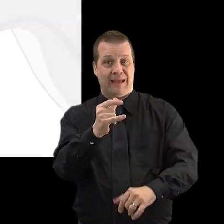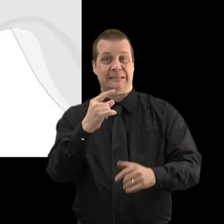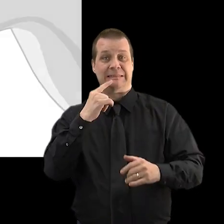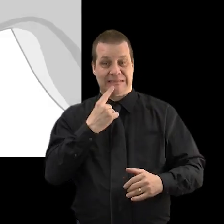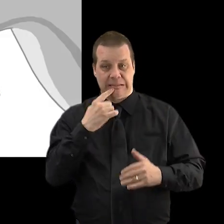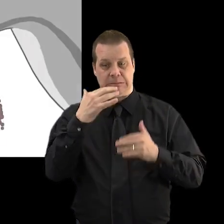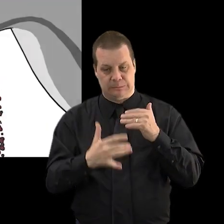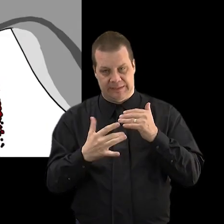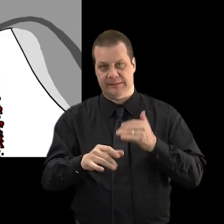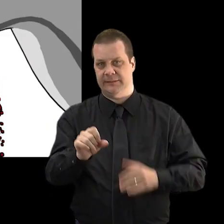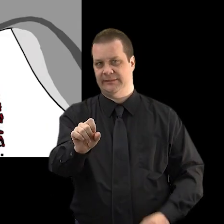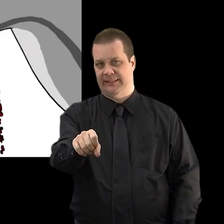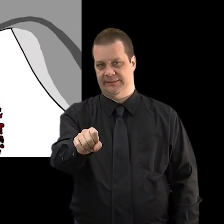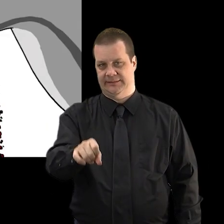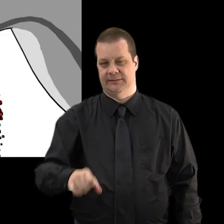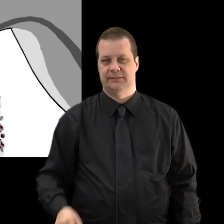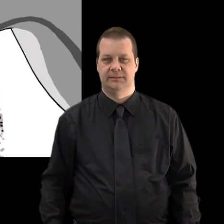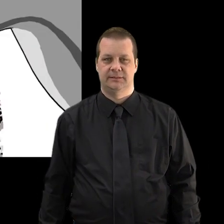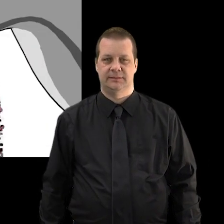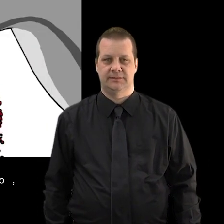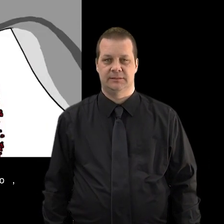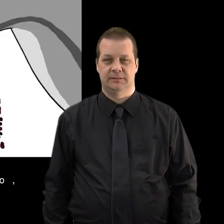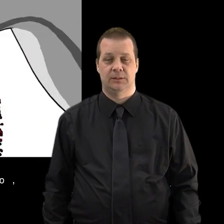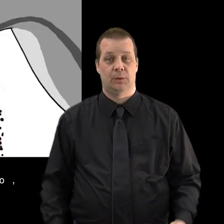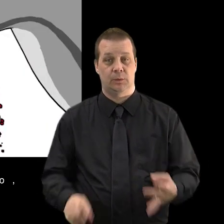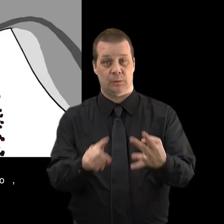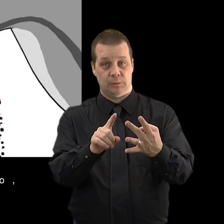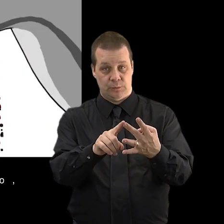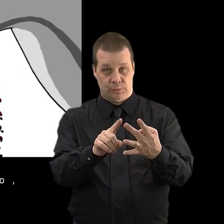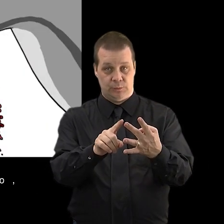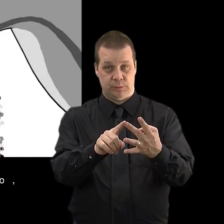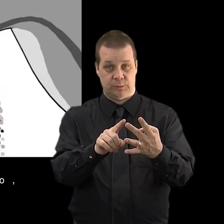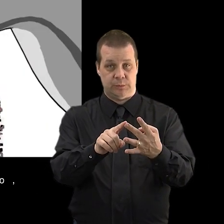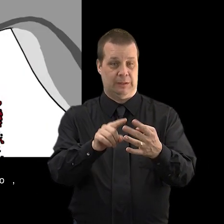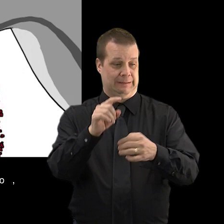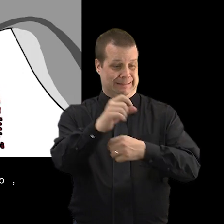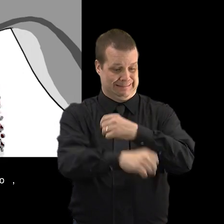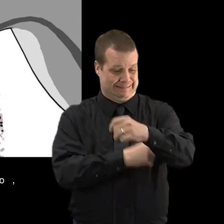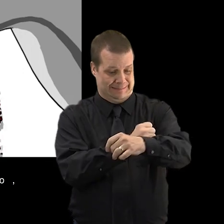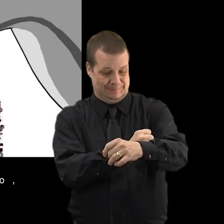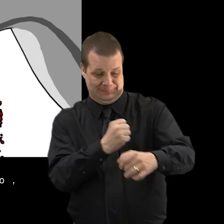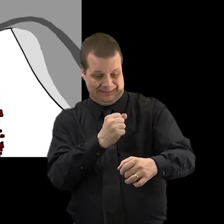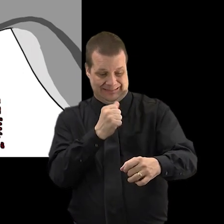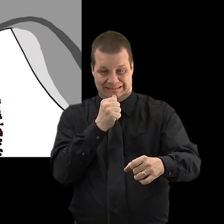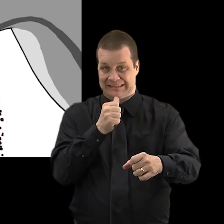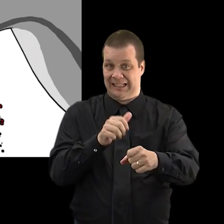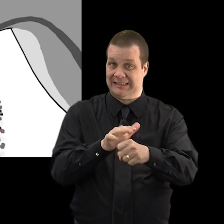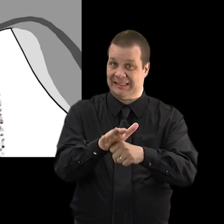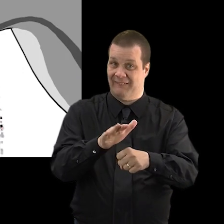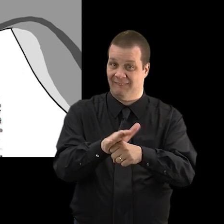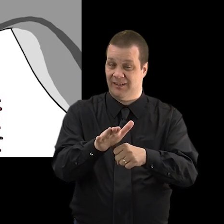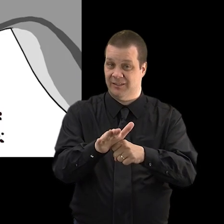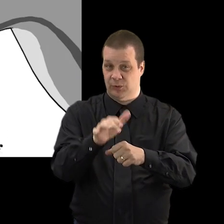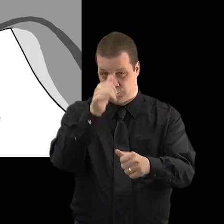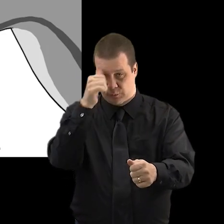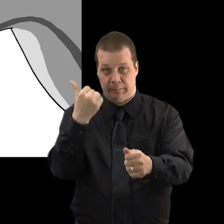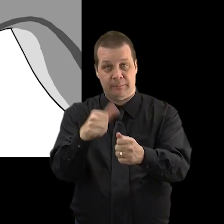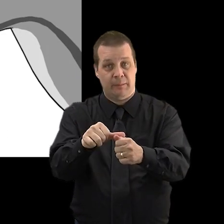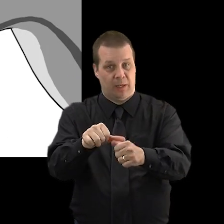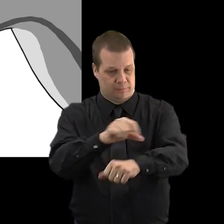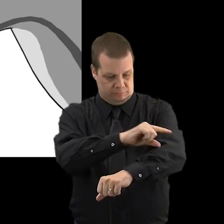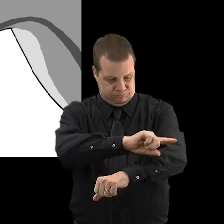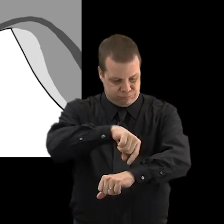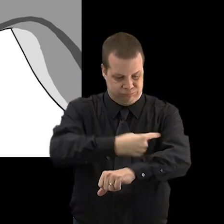tourniquet. Mistake number 2, not tightening the tourniquet enough to stop bleeding. Also, remember to keep twisting until